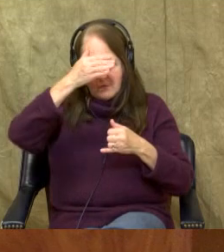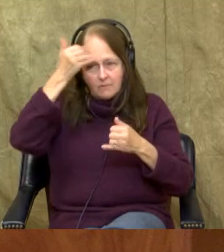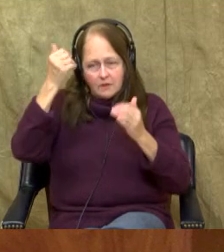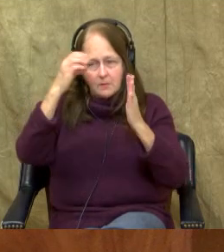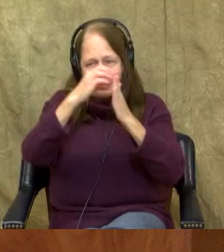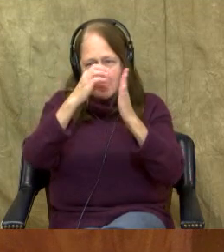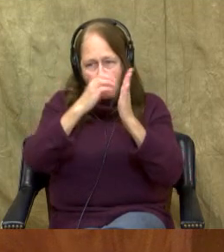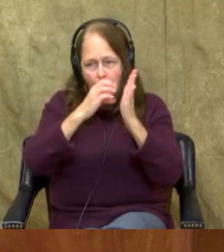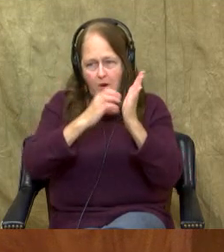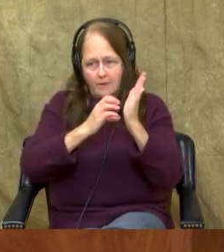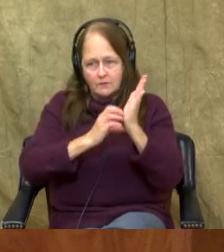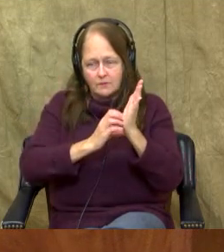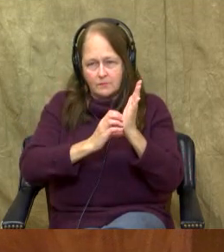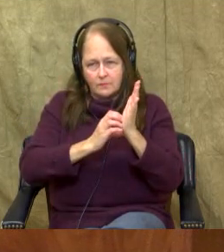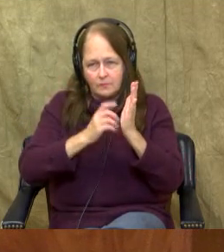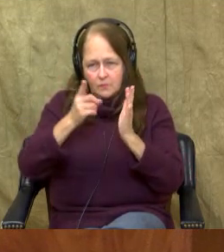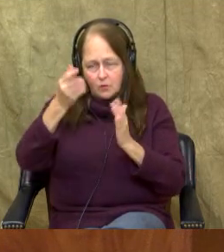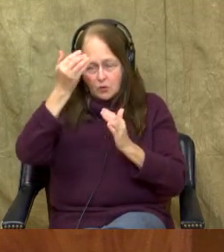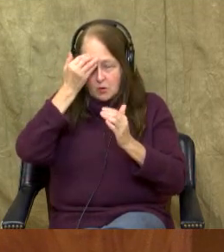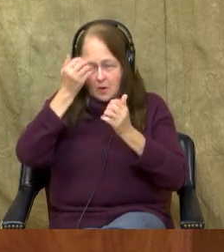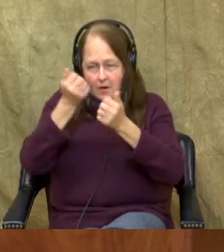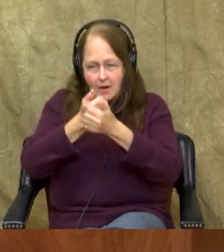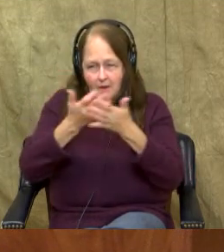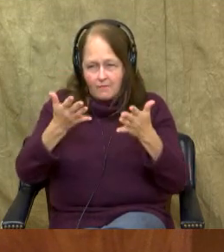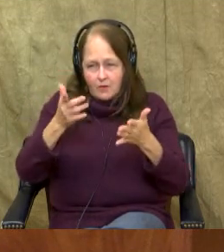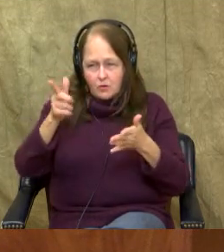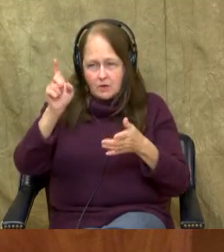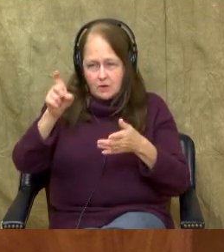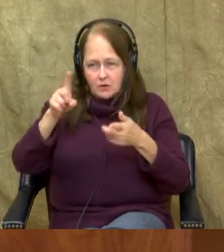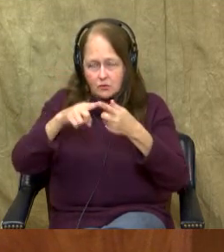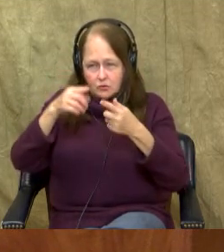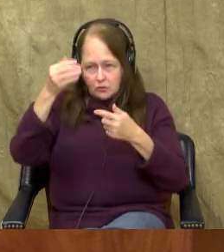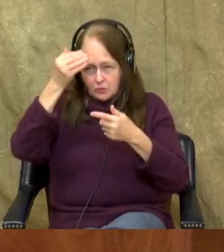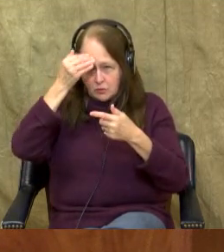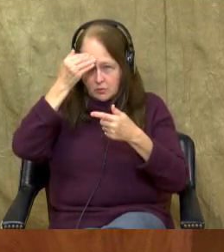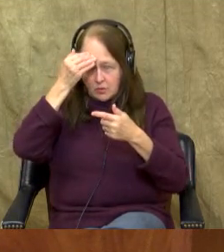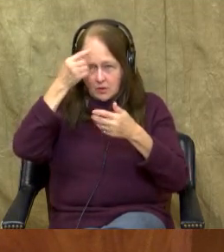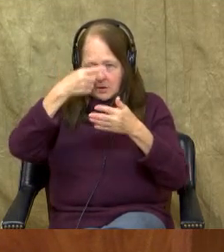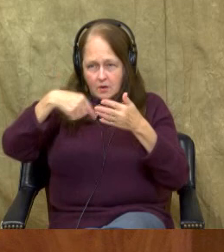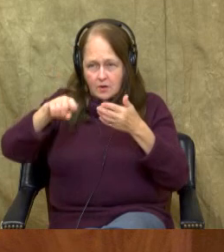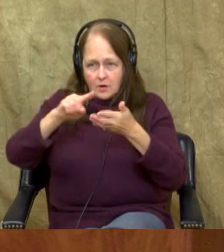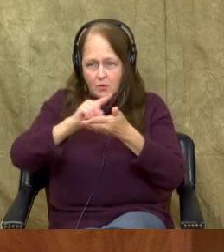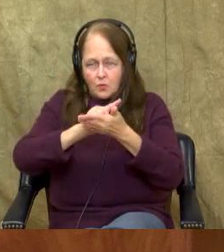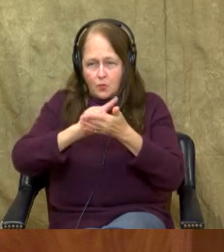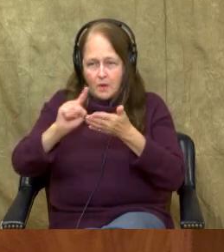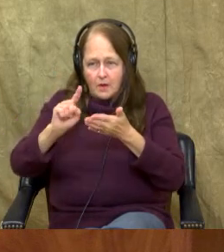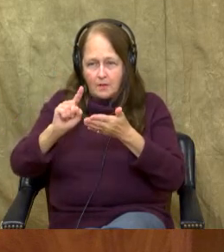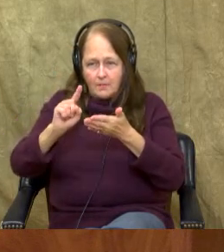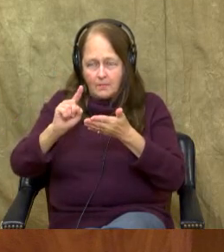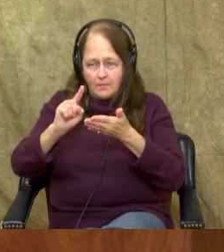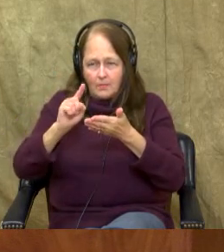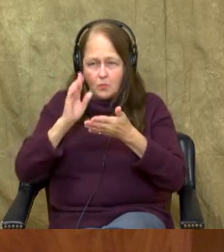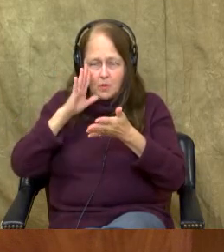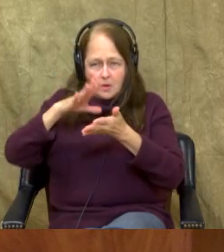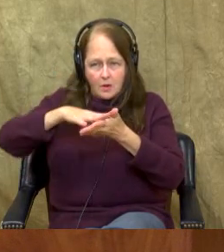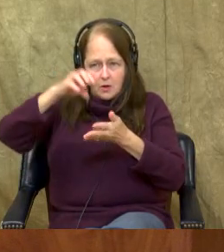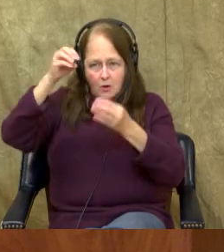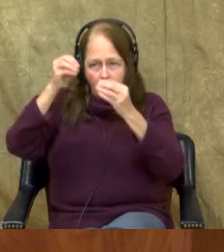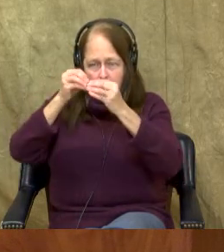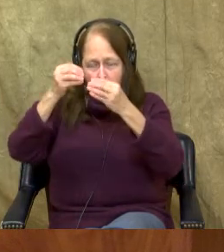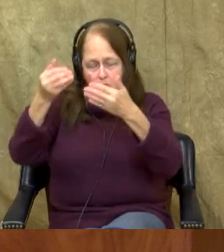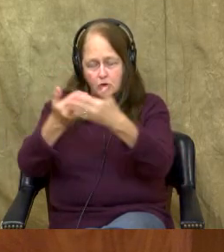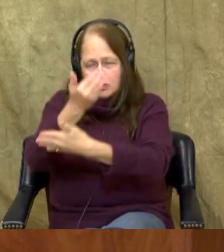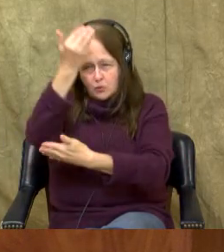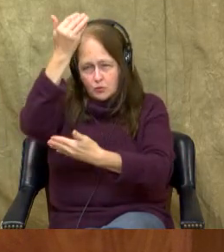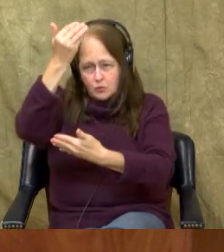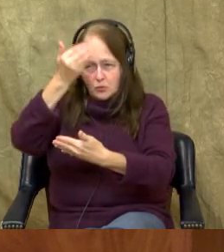paragraphs. You know everything you need to know. Next week, you got to tune in. We're going to learn something new, and we're